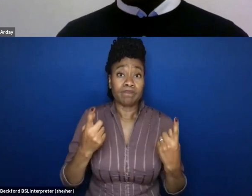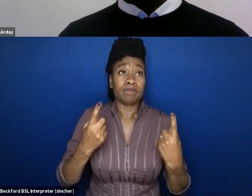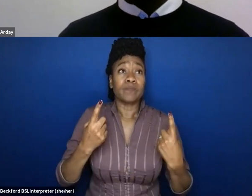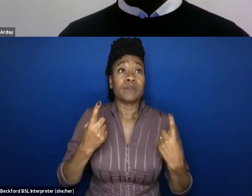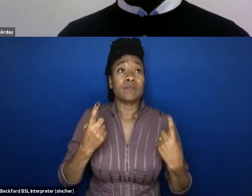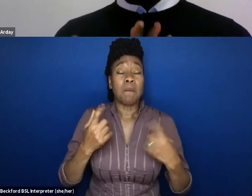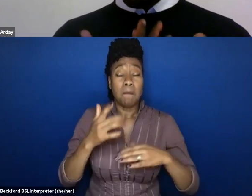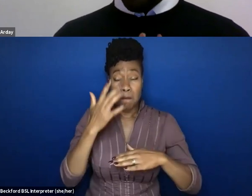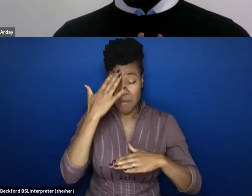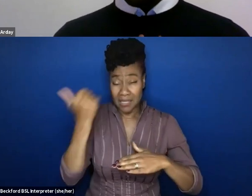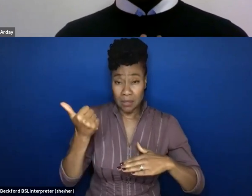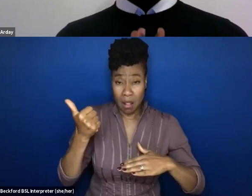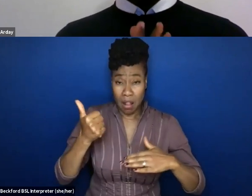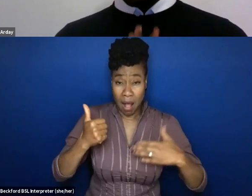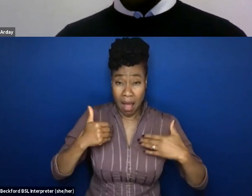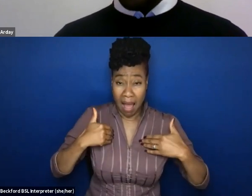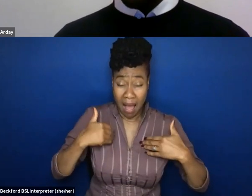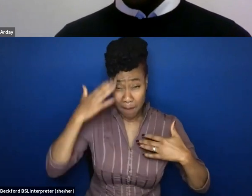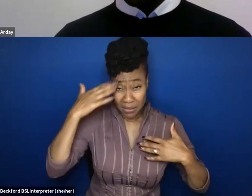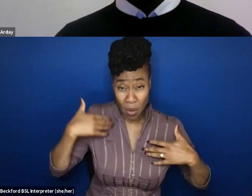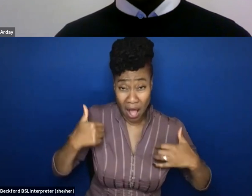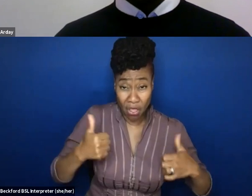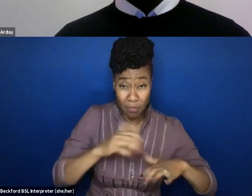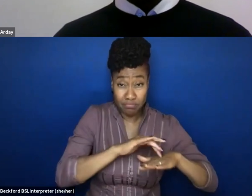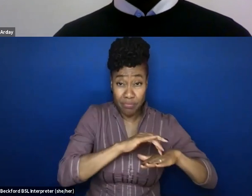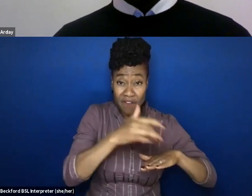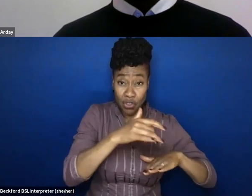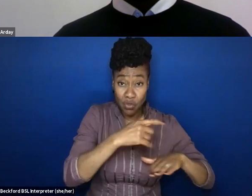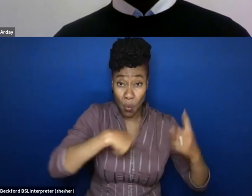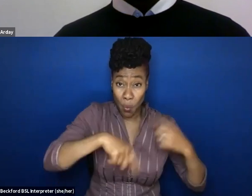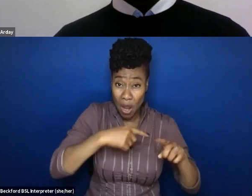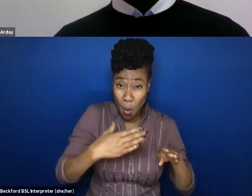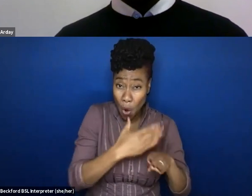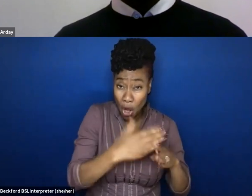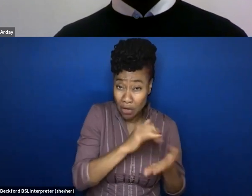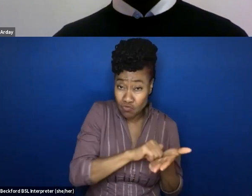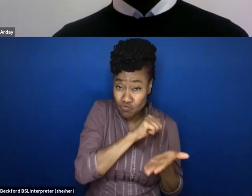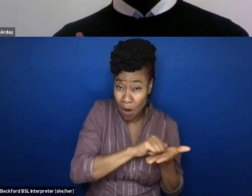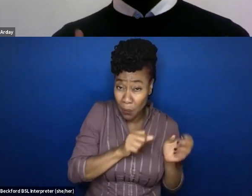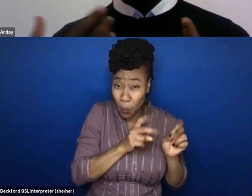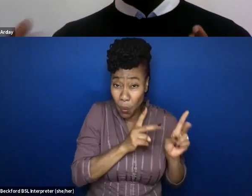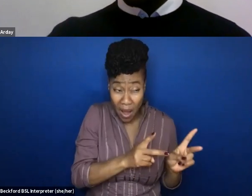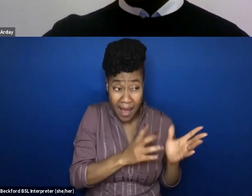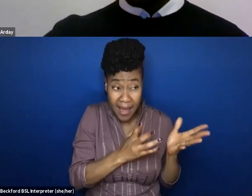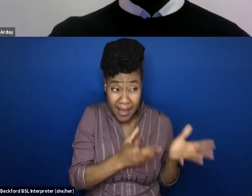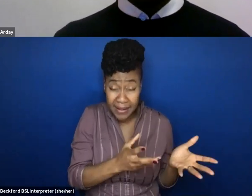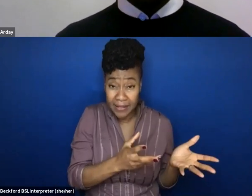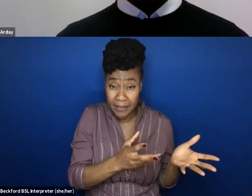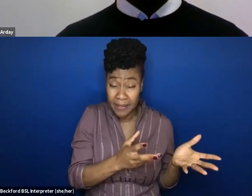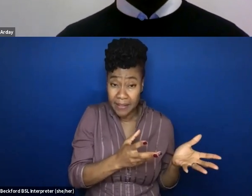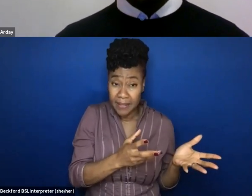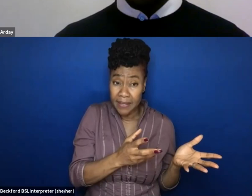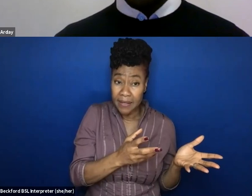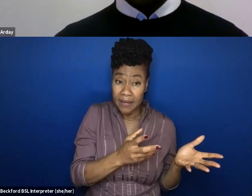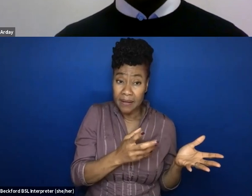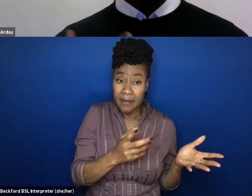health professional, am I working in a way, are my colleagues working in a way that has or takes that notion of